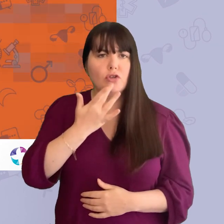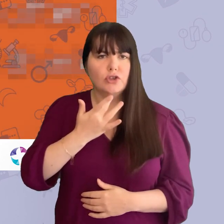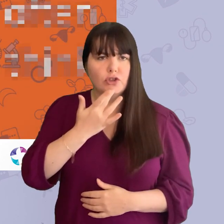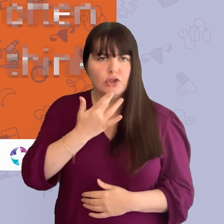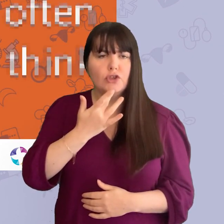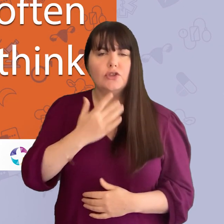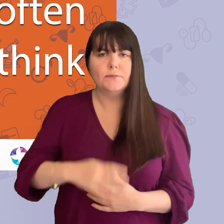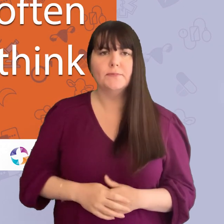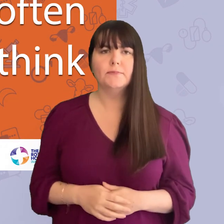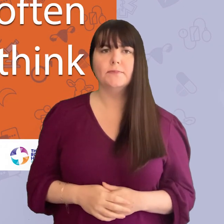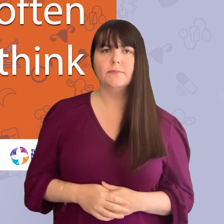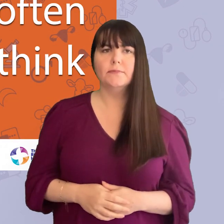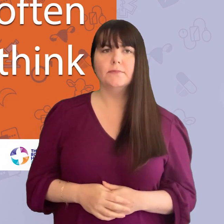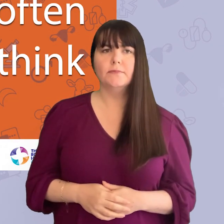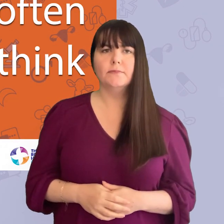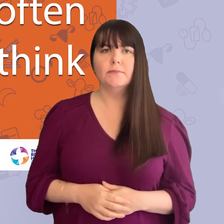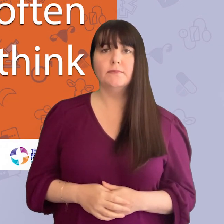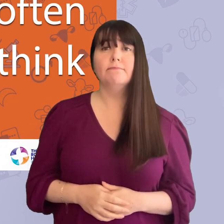frequently.